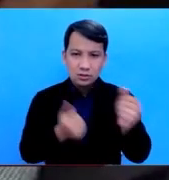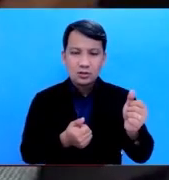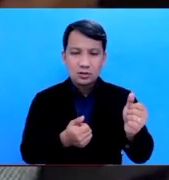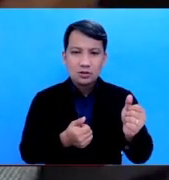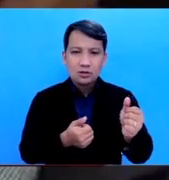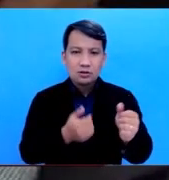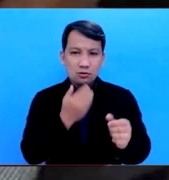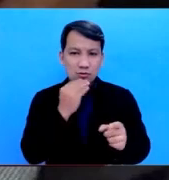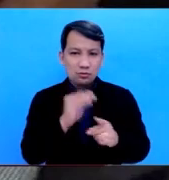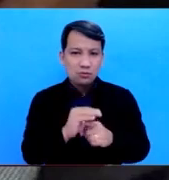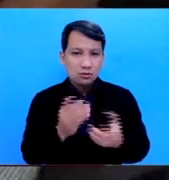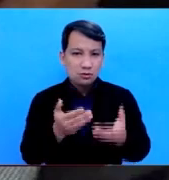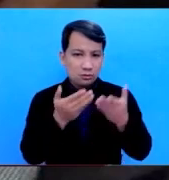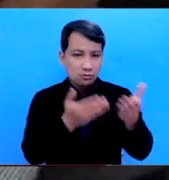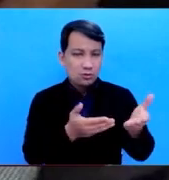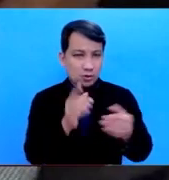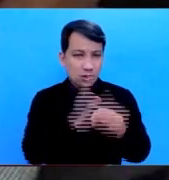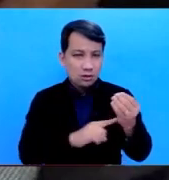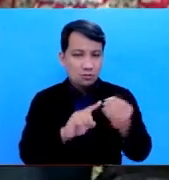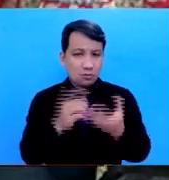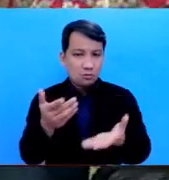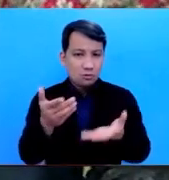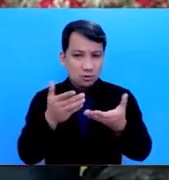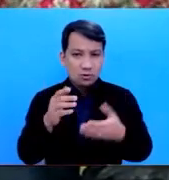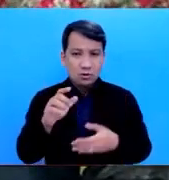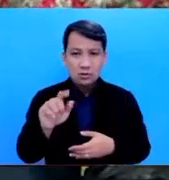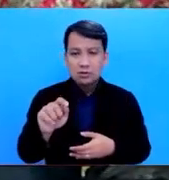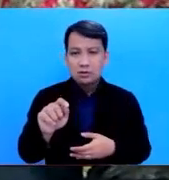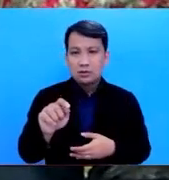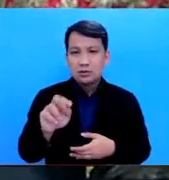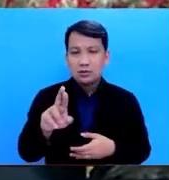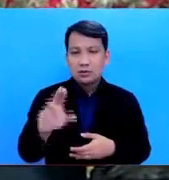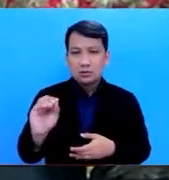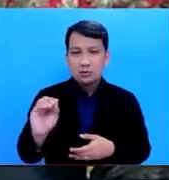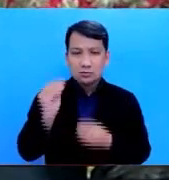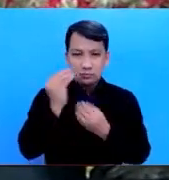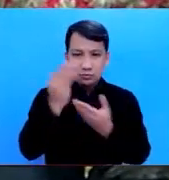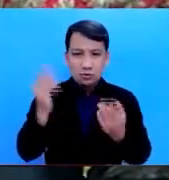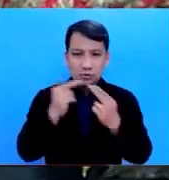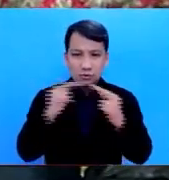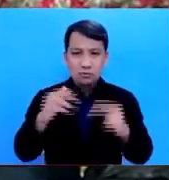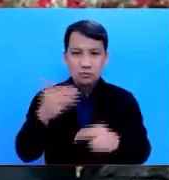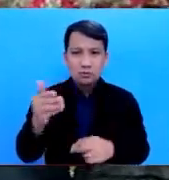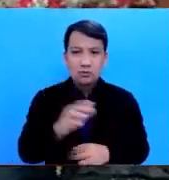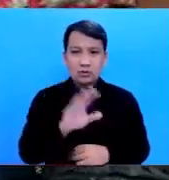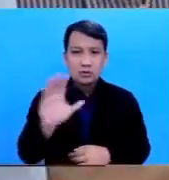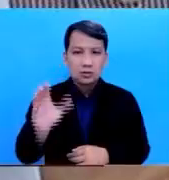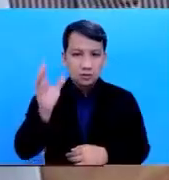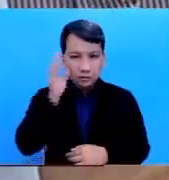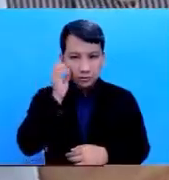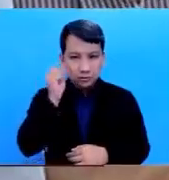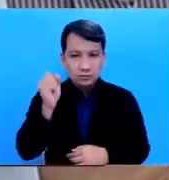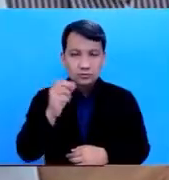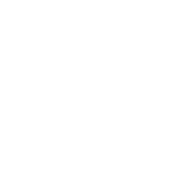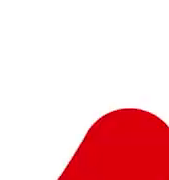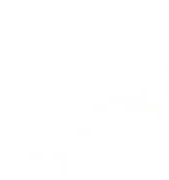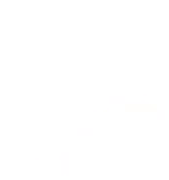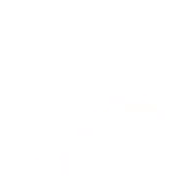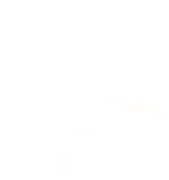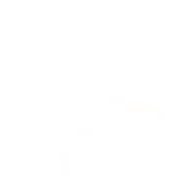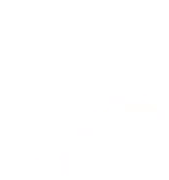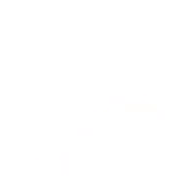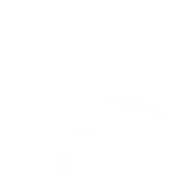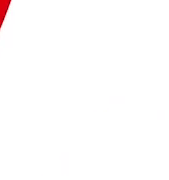Korte Suprema tungkol sa hiling na TRO. Nagbabalita mula sa Frontline, Camille Samonte, News 5.